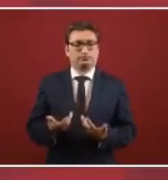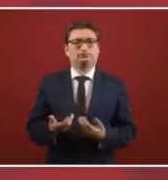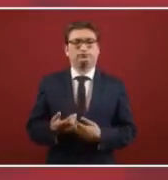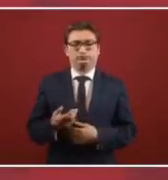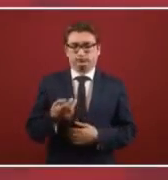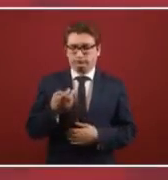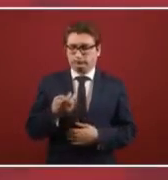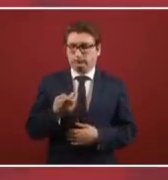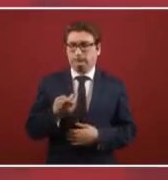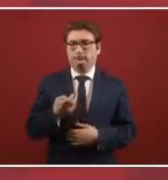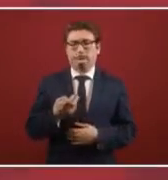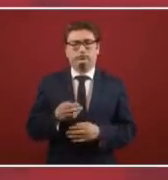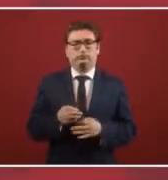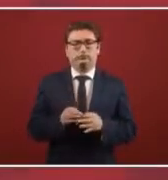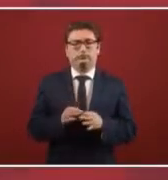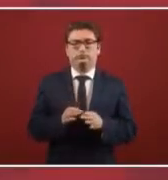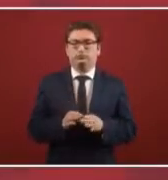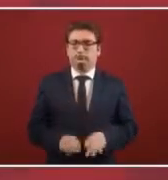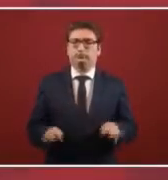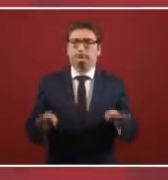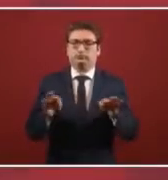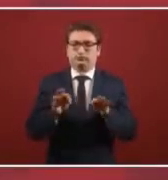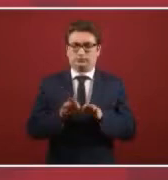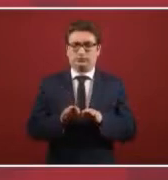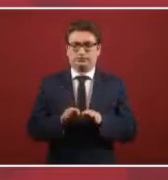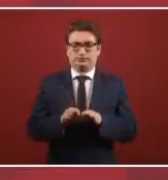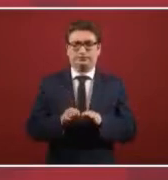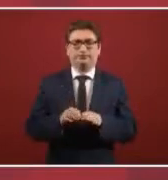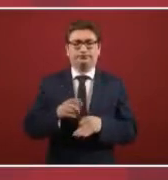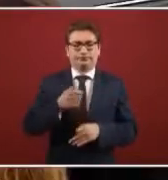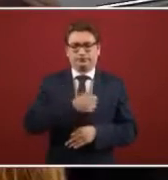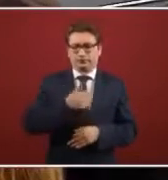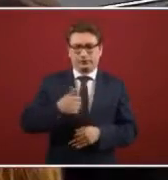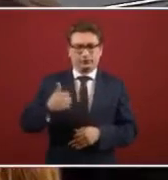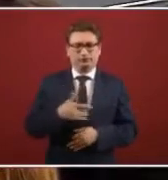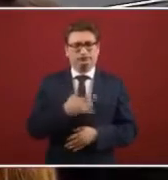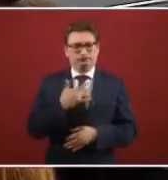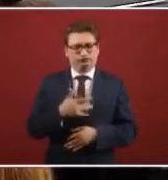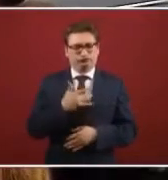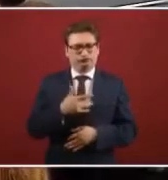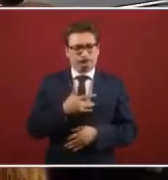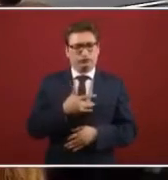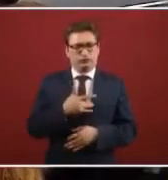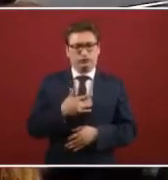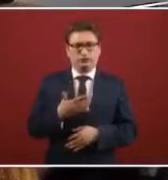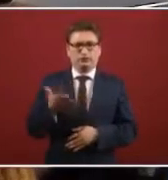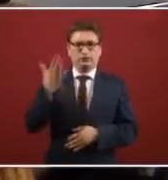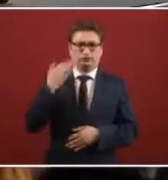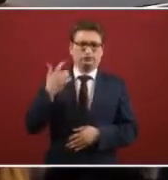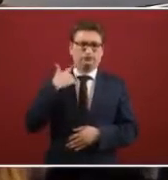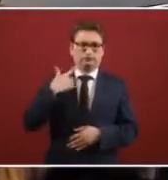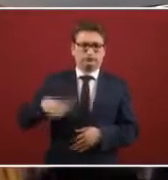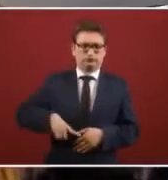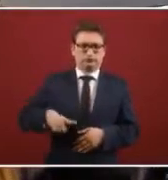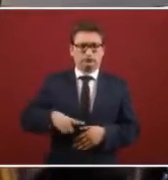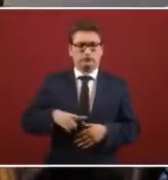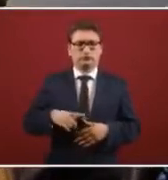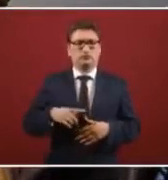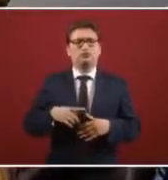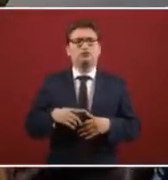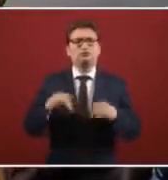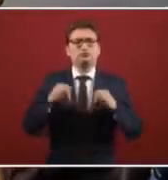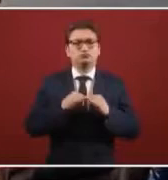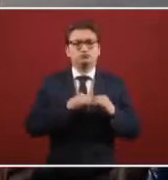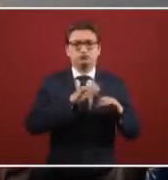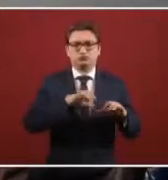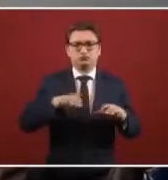es importante So it's que se considere important que to fueron consider creando that they un created andamiaje a